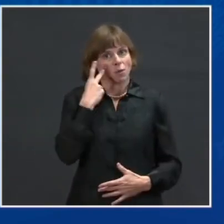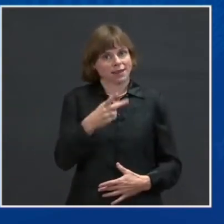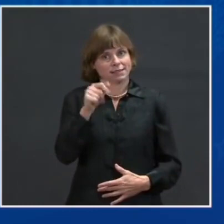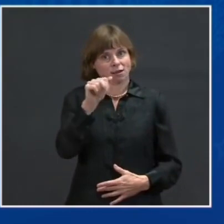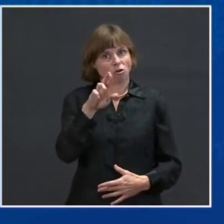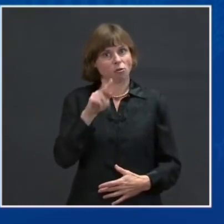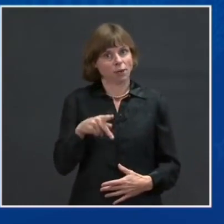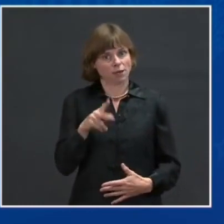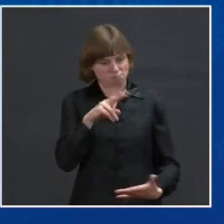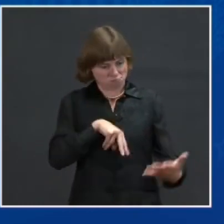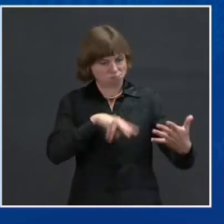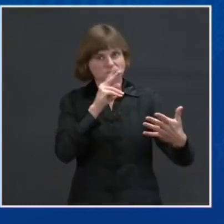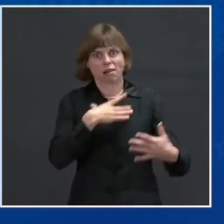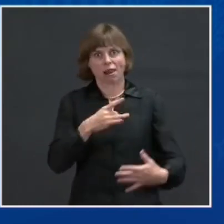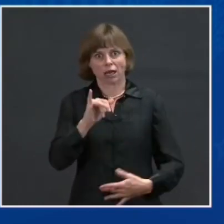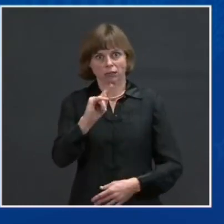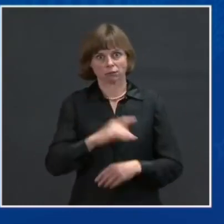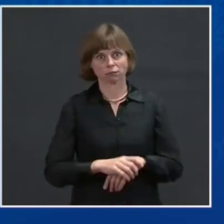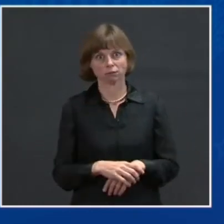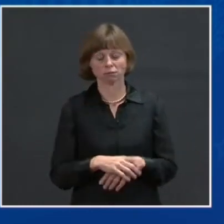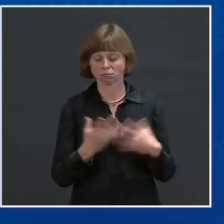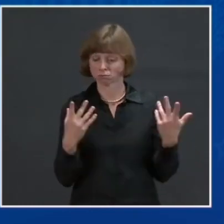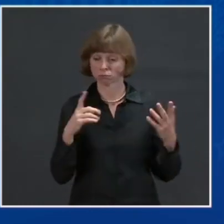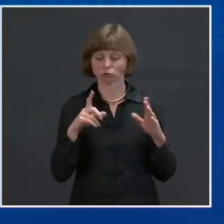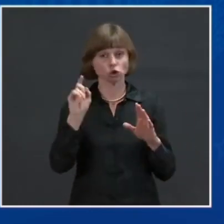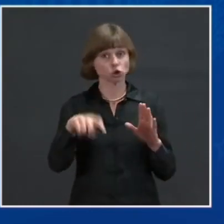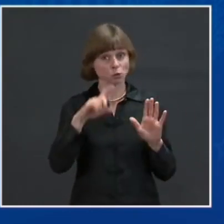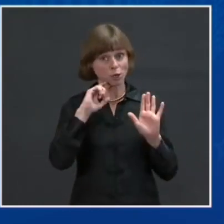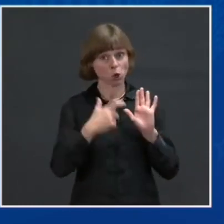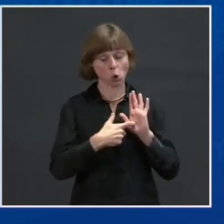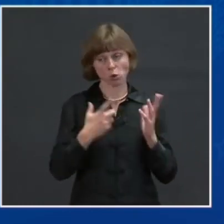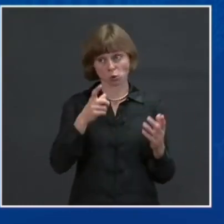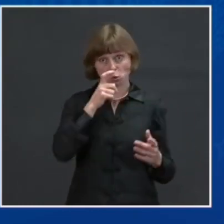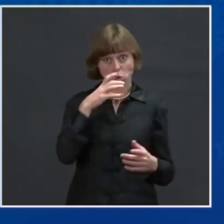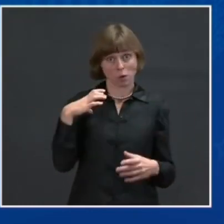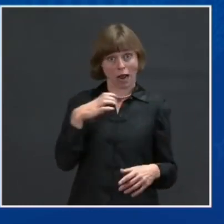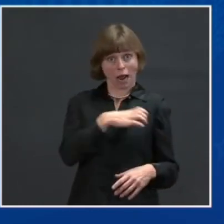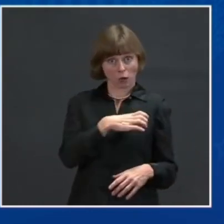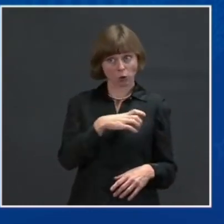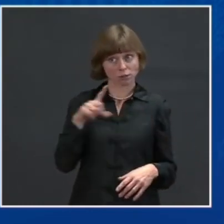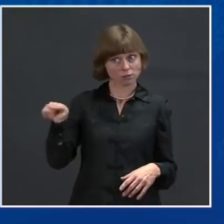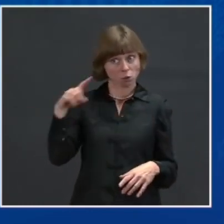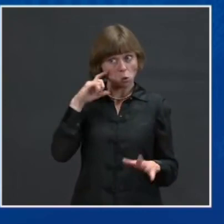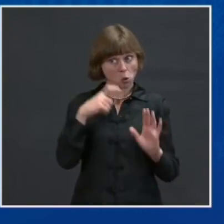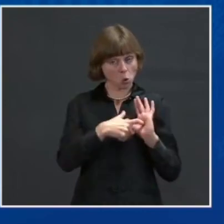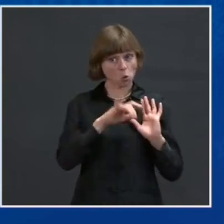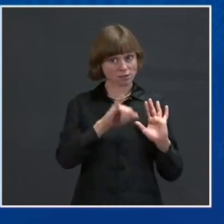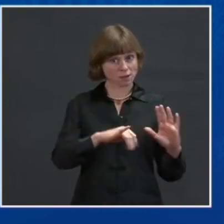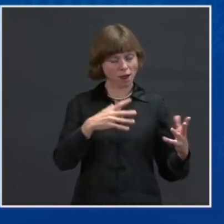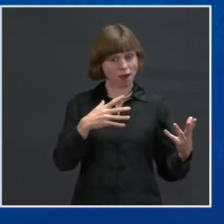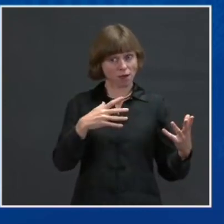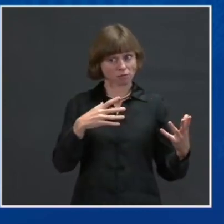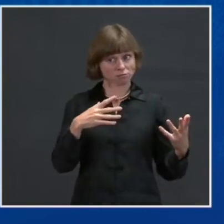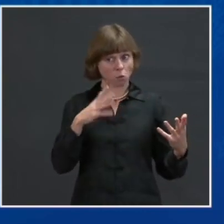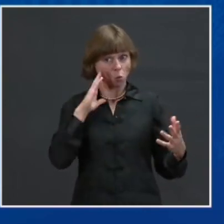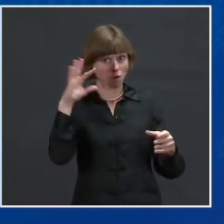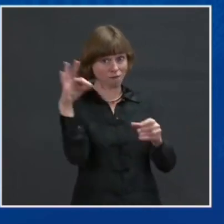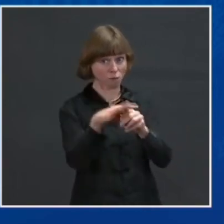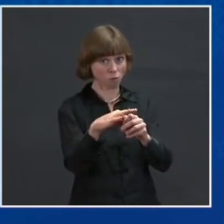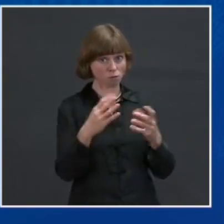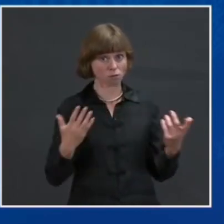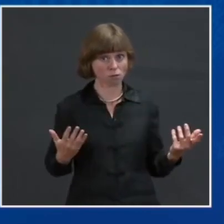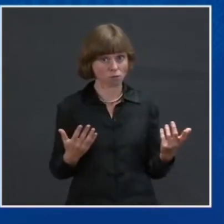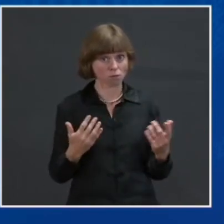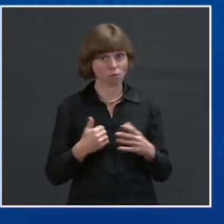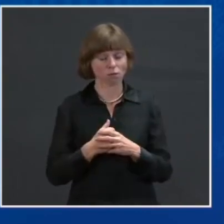And that should be an indication or should be noted by members of Congress as they consider whether they're going to vote for it or not. So is he hoping then